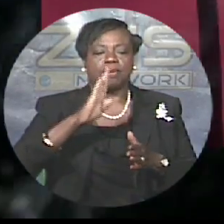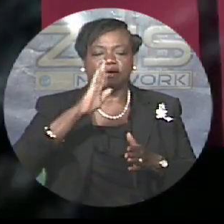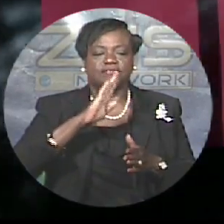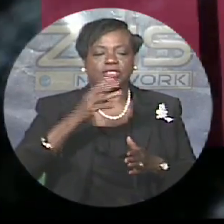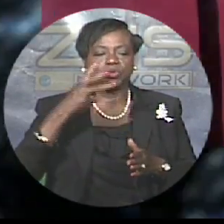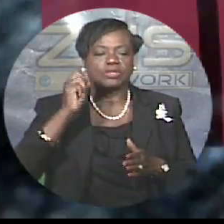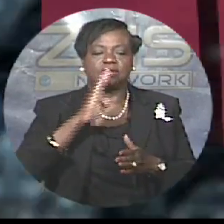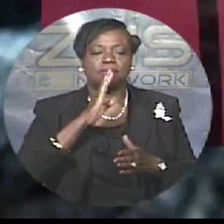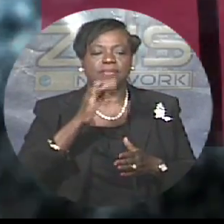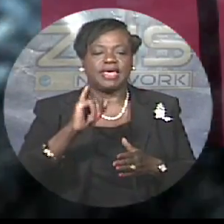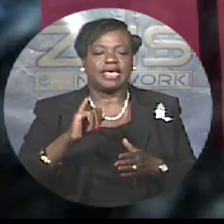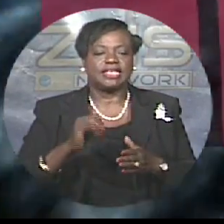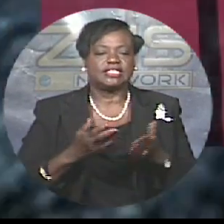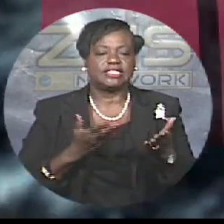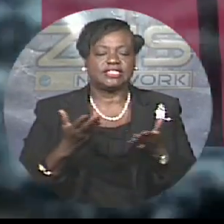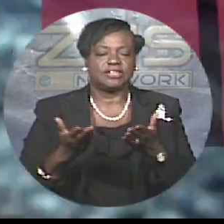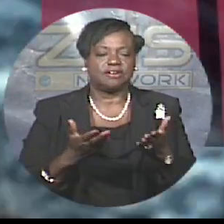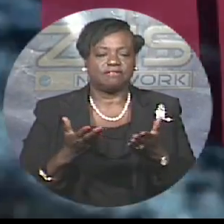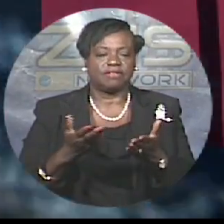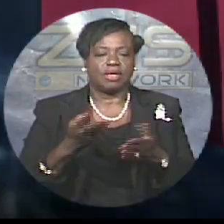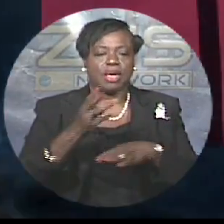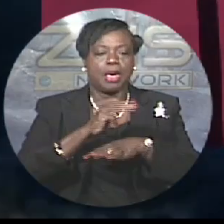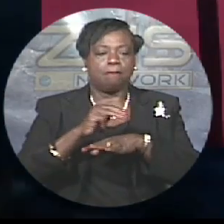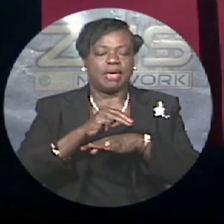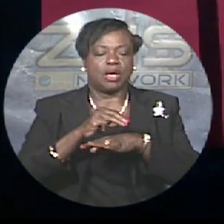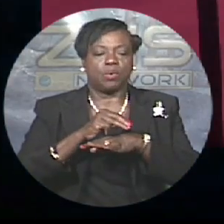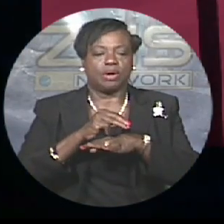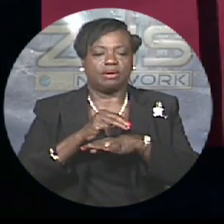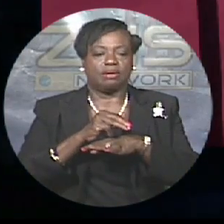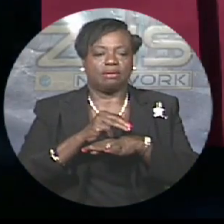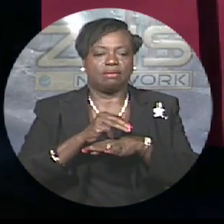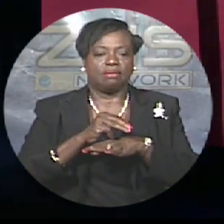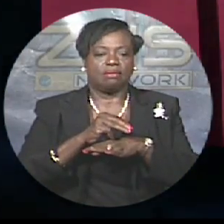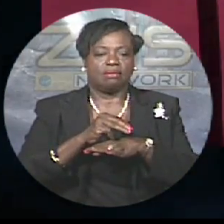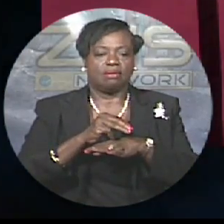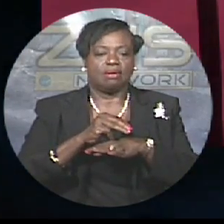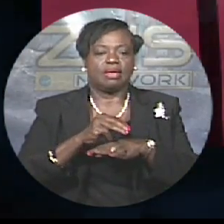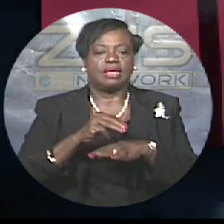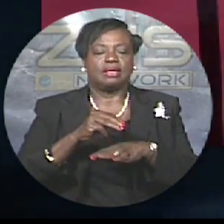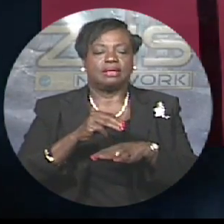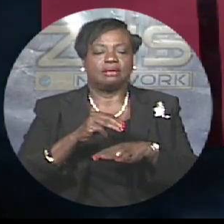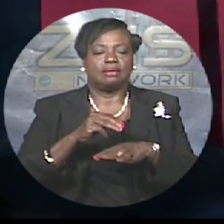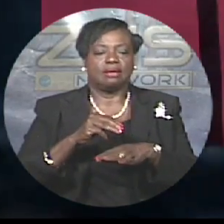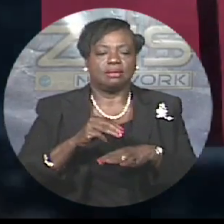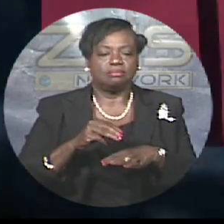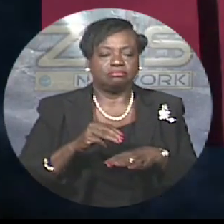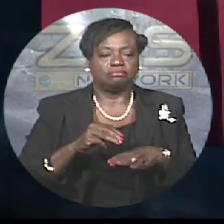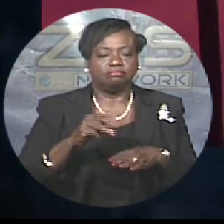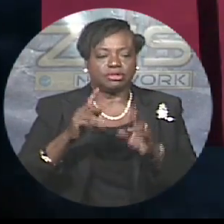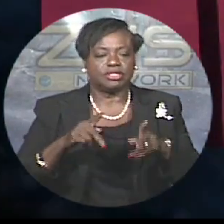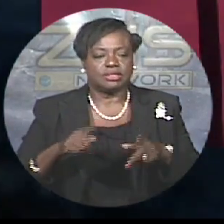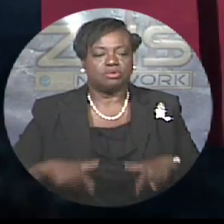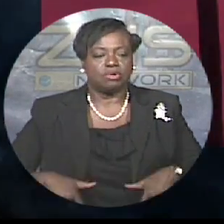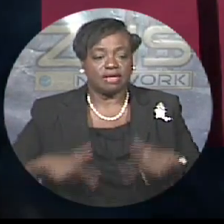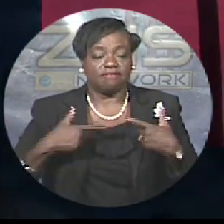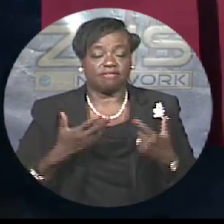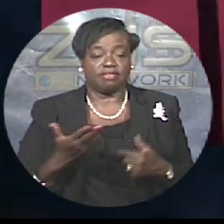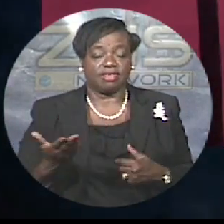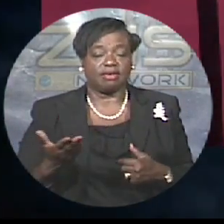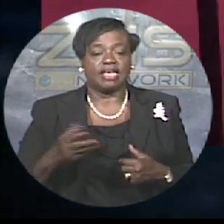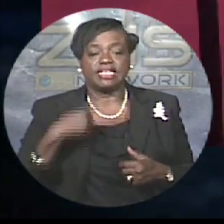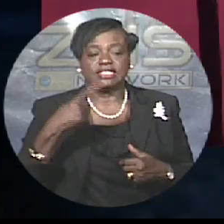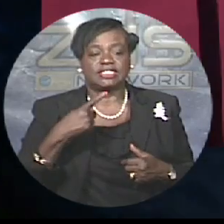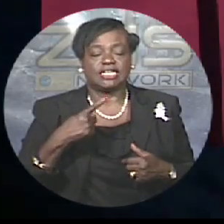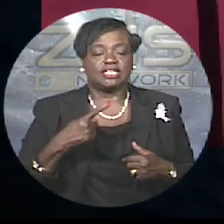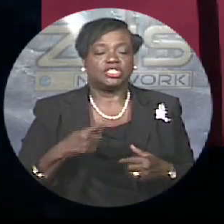night on cots at the shelter. Mayaguana resident Vernita Edwards says she prays for the residents left behind and hopes that they remain